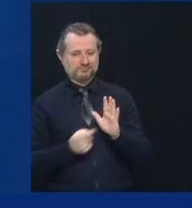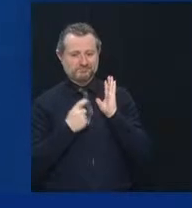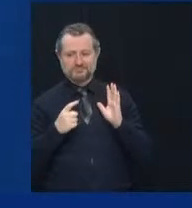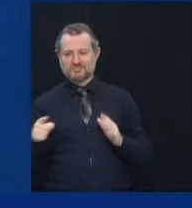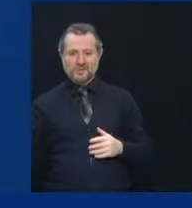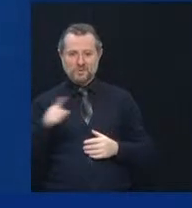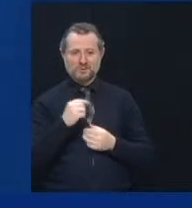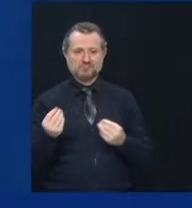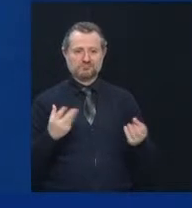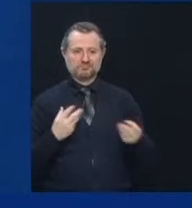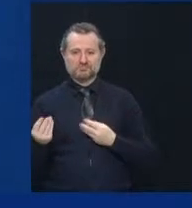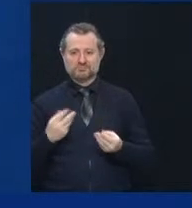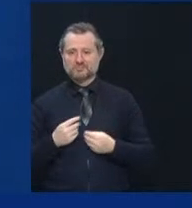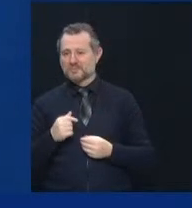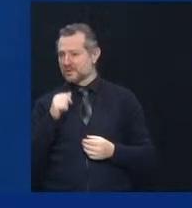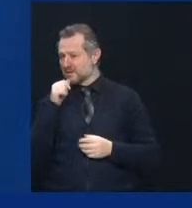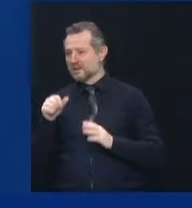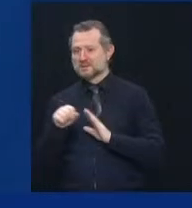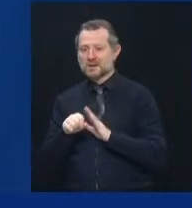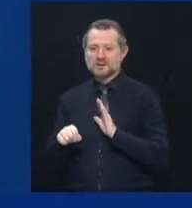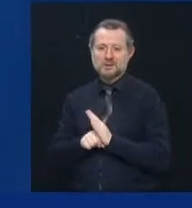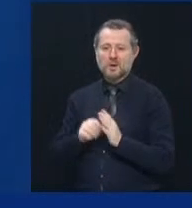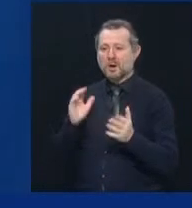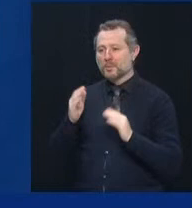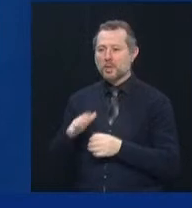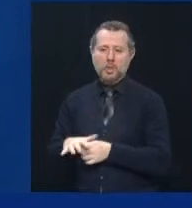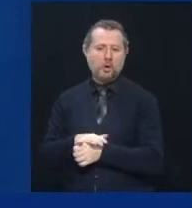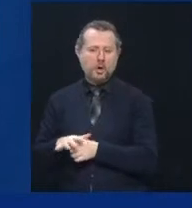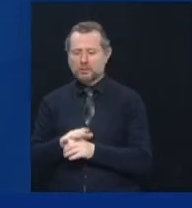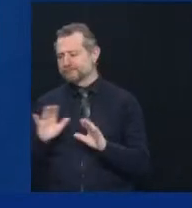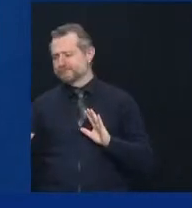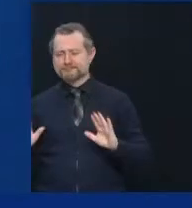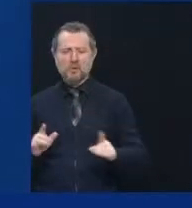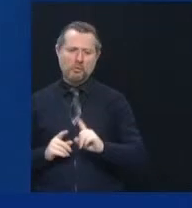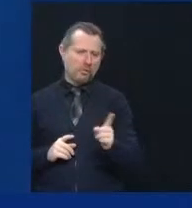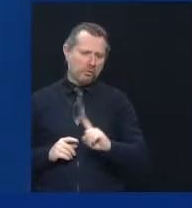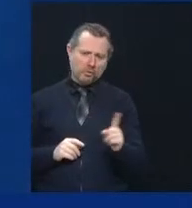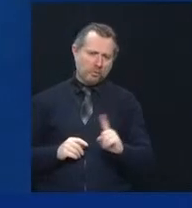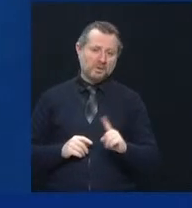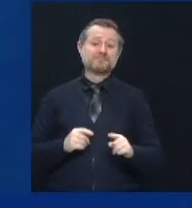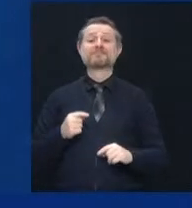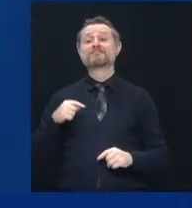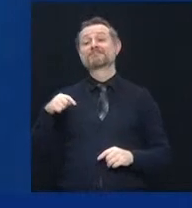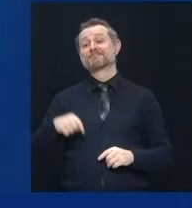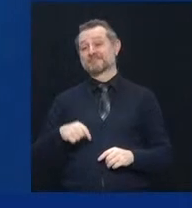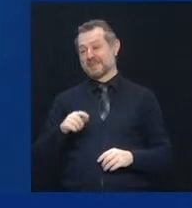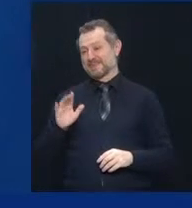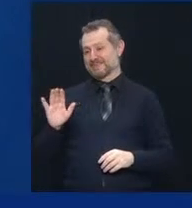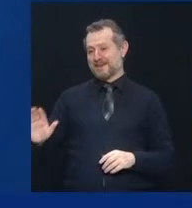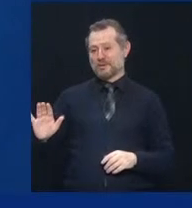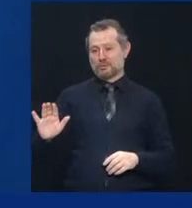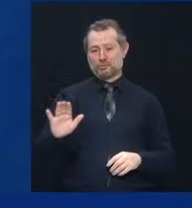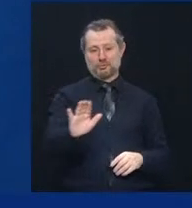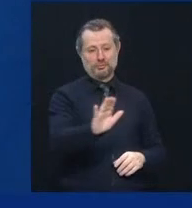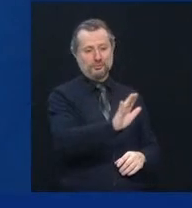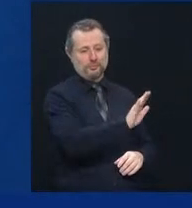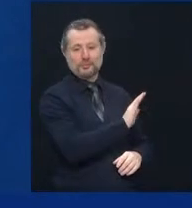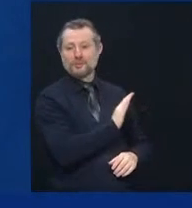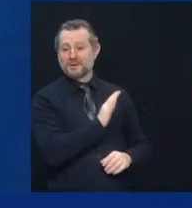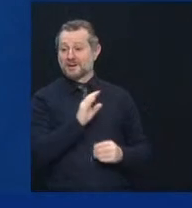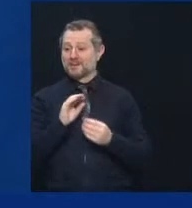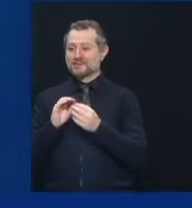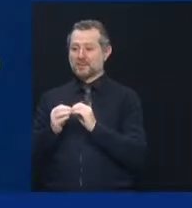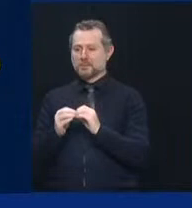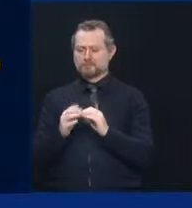numbers versus local numbers versus someone else. This is their number,